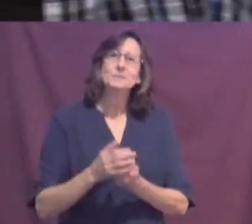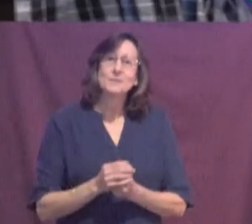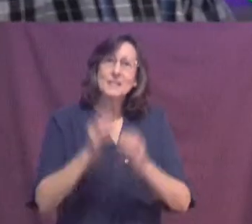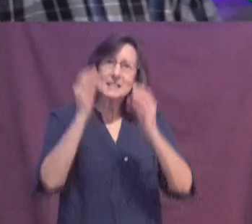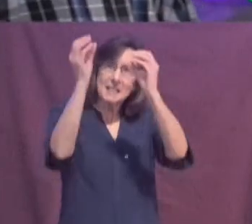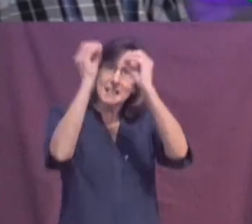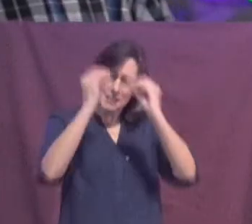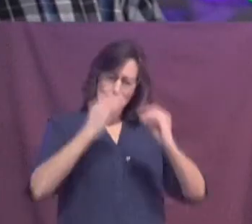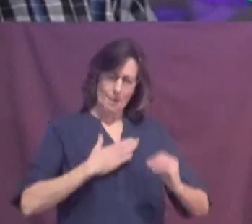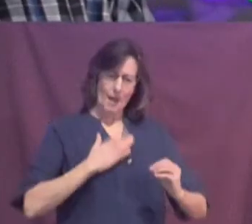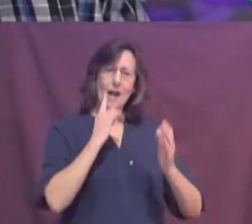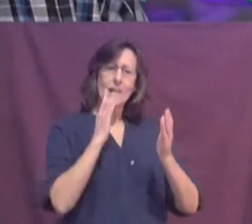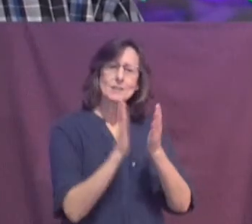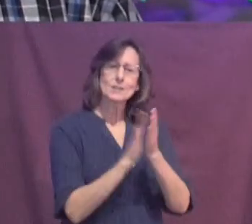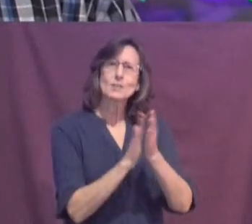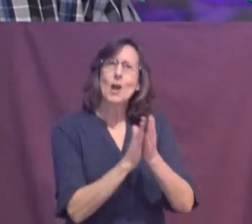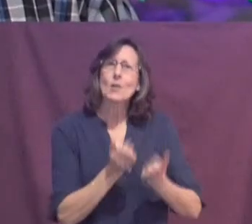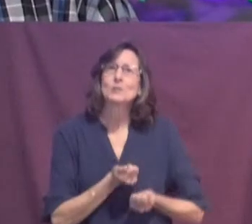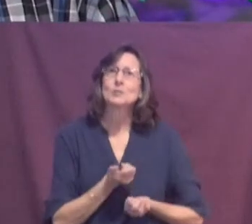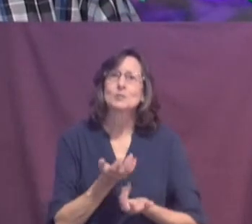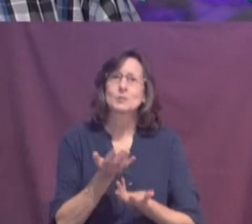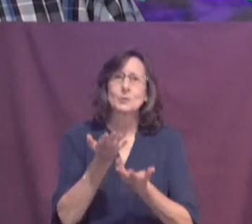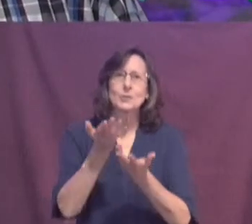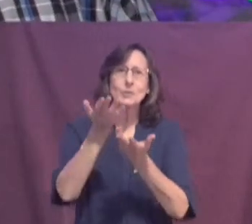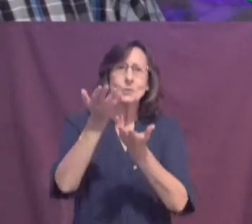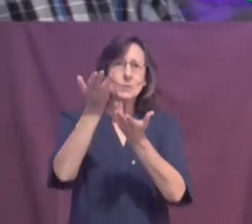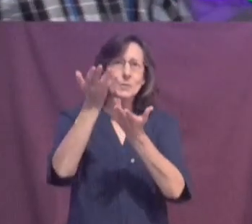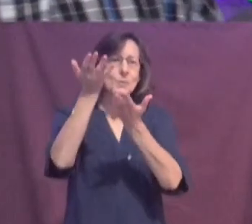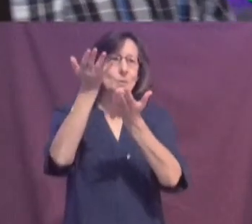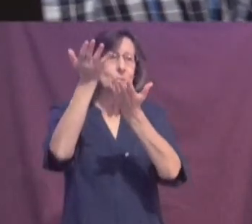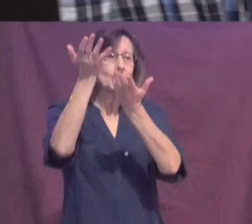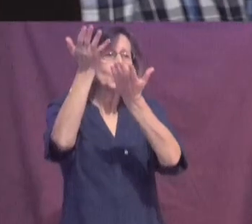So teach my song to rise to you.